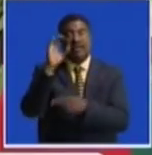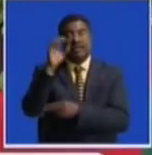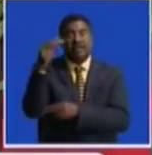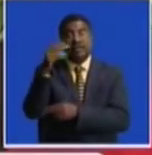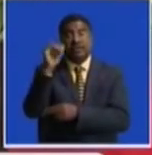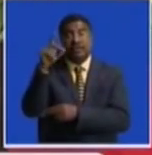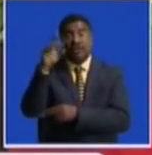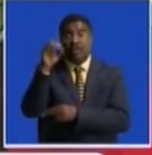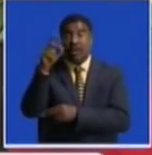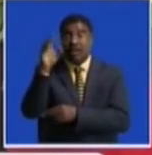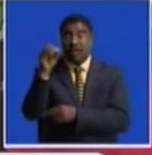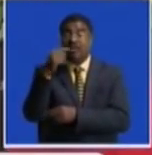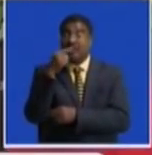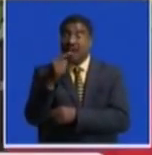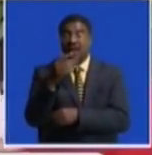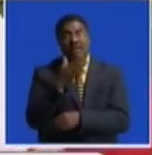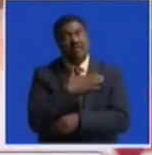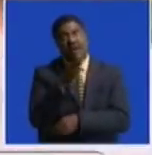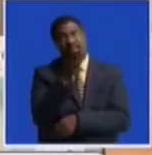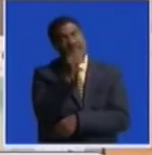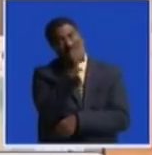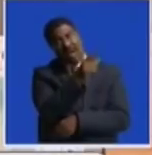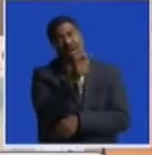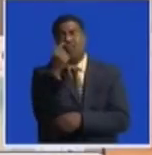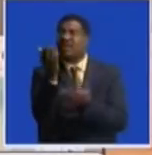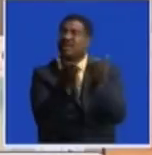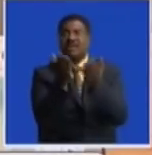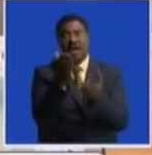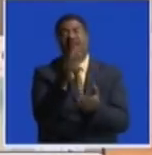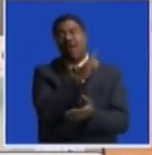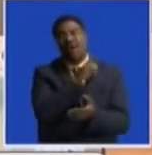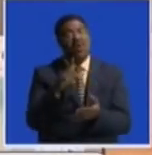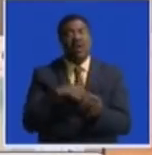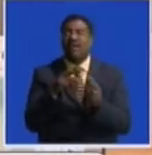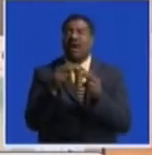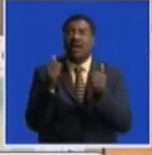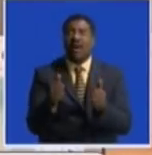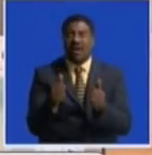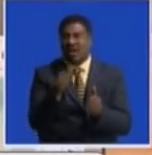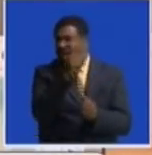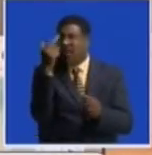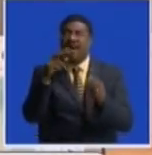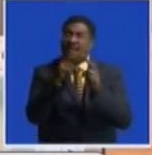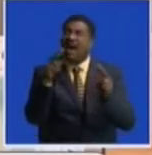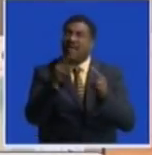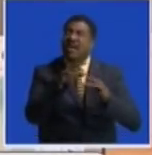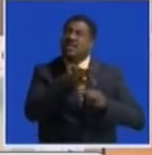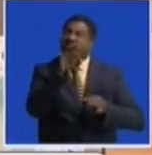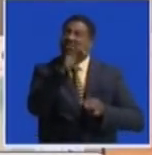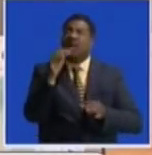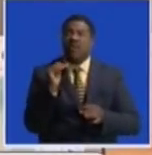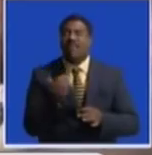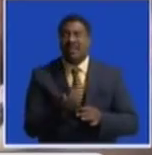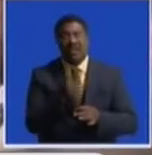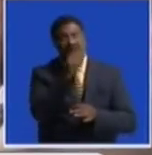will be remembered for being a dedicated servant of the Lord. Mom was also a very spiritual woman and was very active in her church,